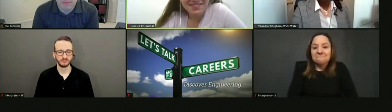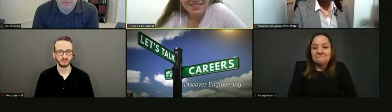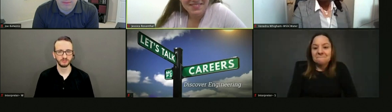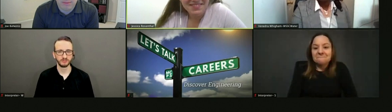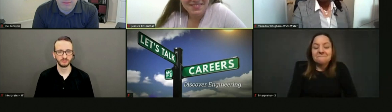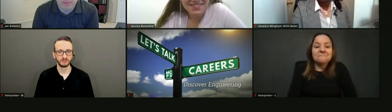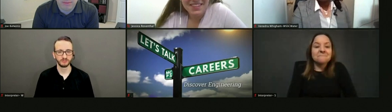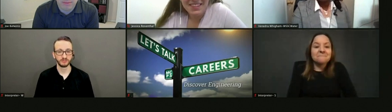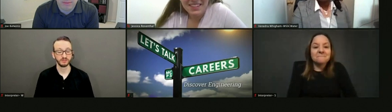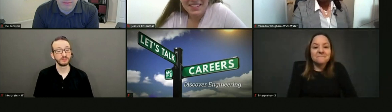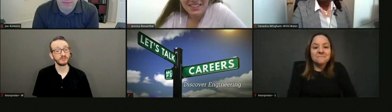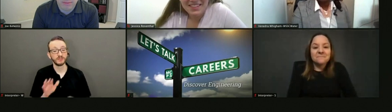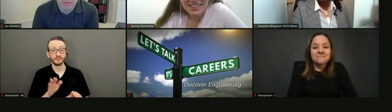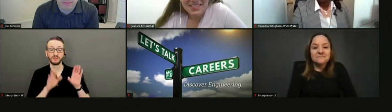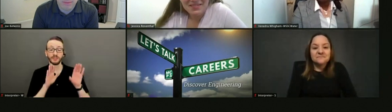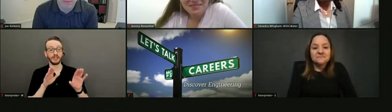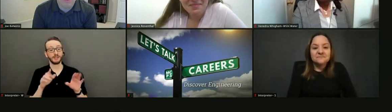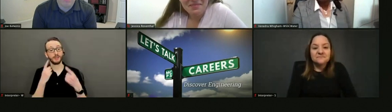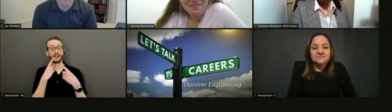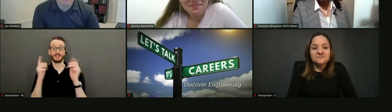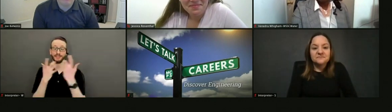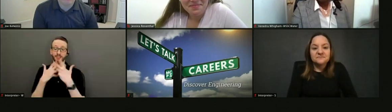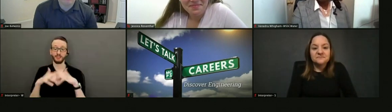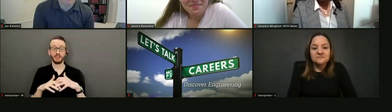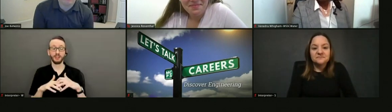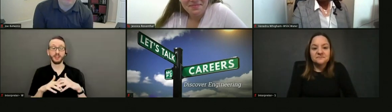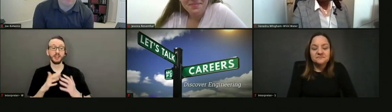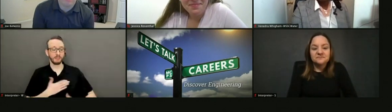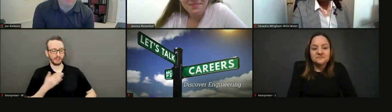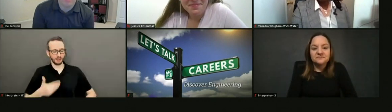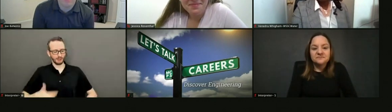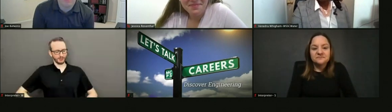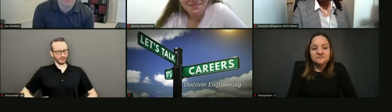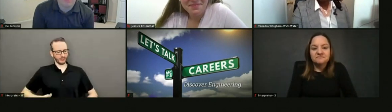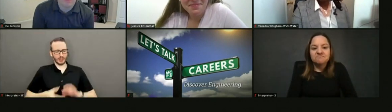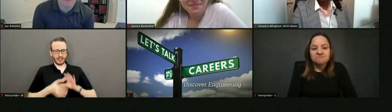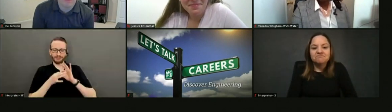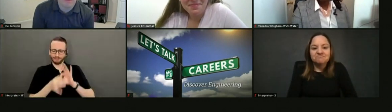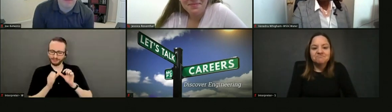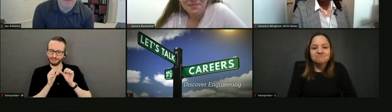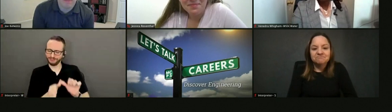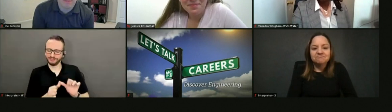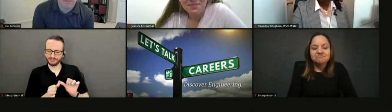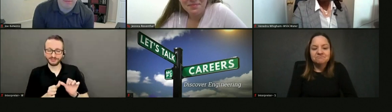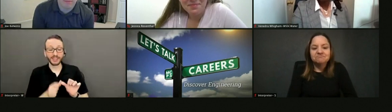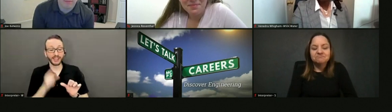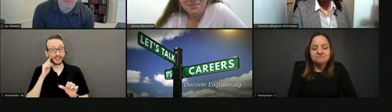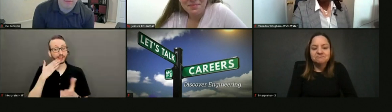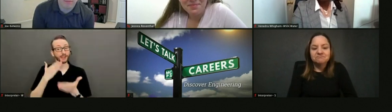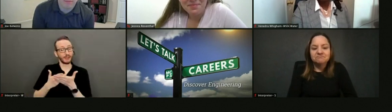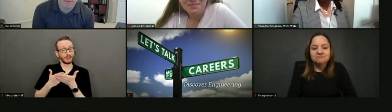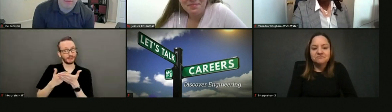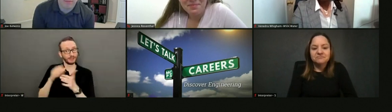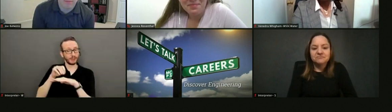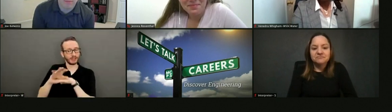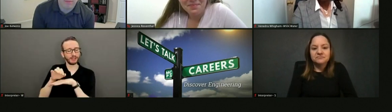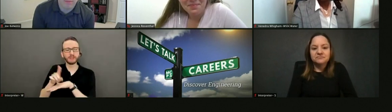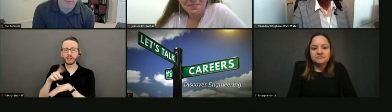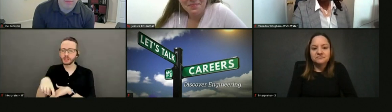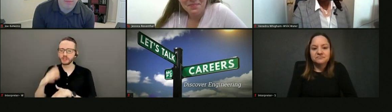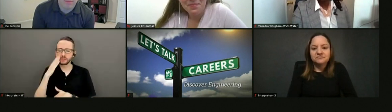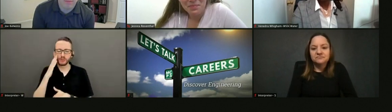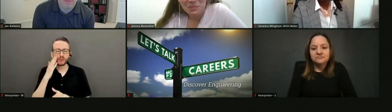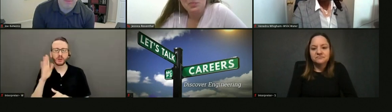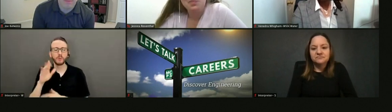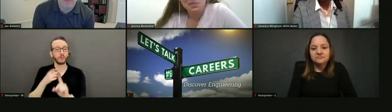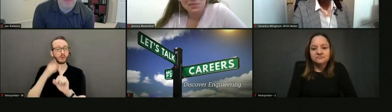I was going to say, that's great that that worked out for you, and I'm glad that you stuck to your gut. I think that's really good advice for a lot of students watching, to make sure that you know what type of